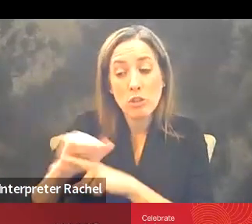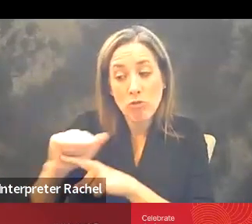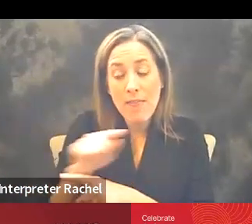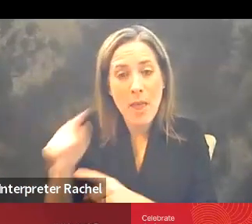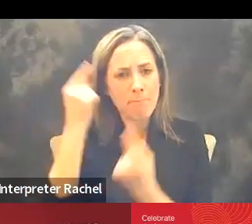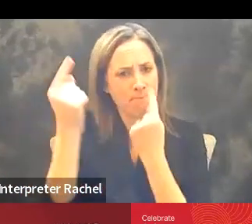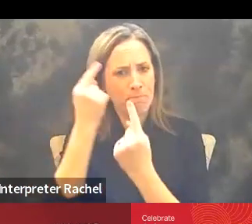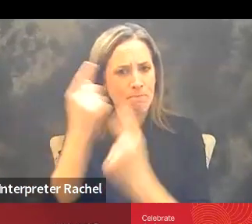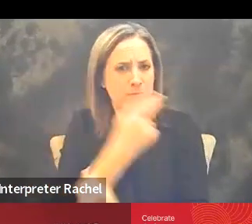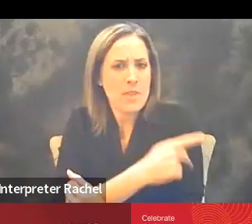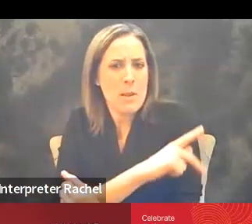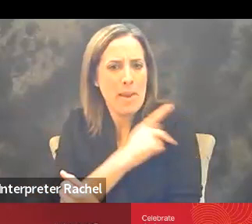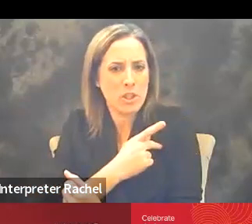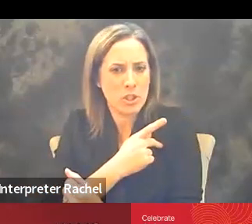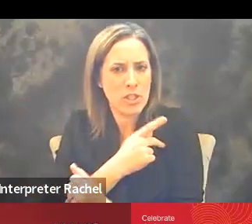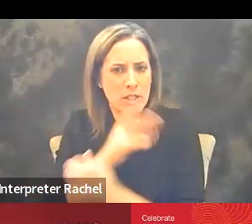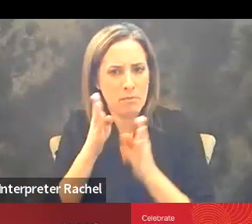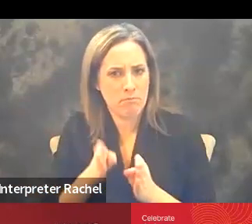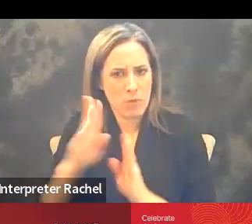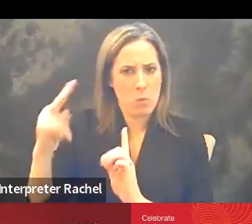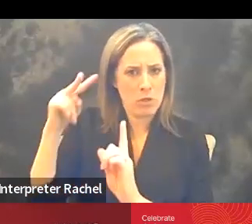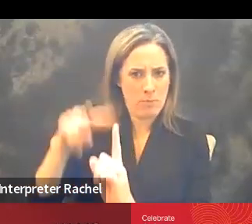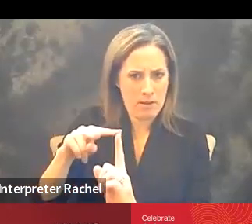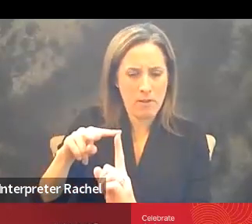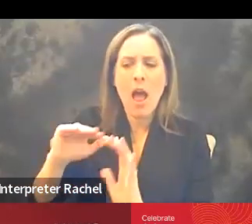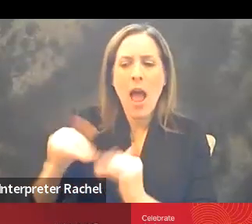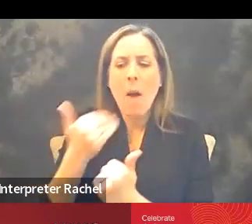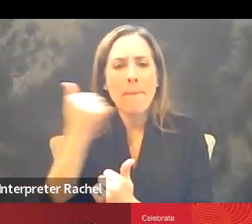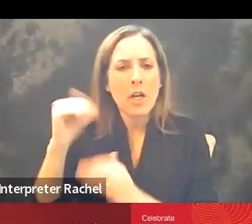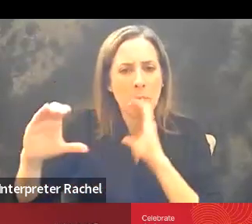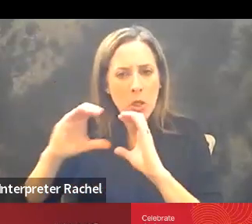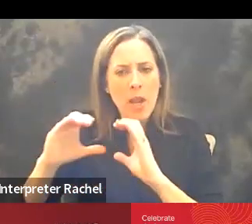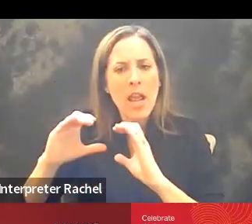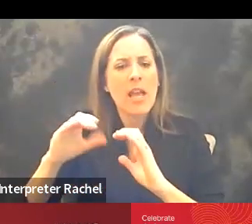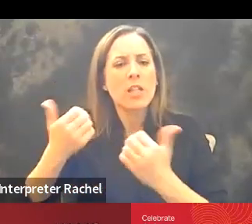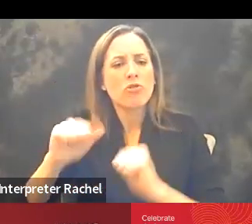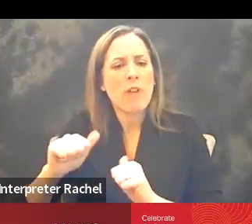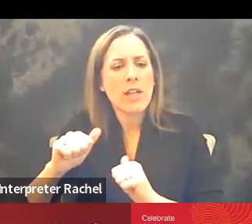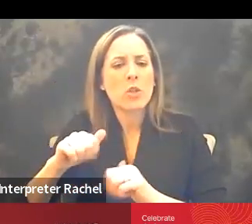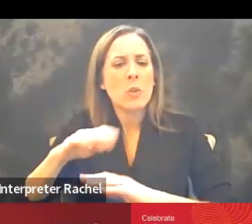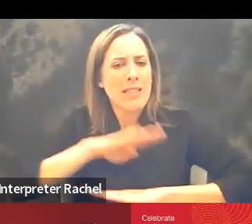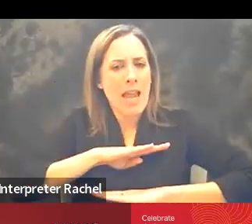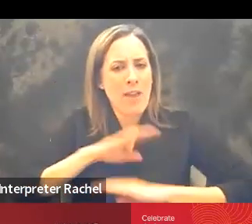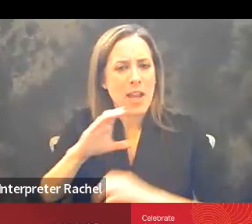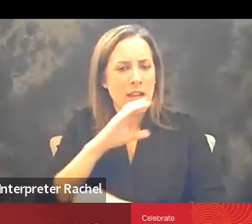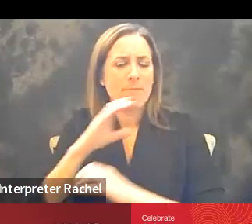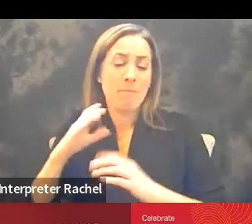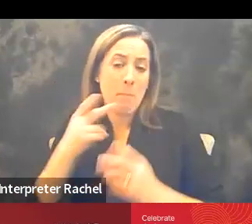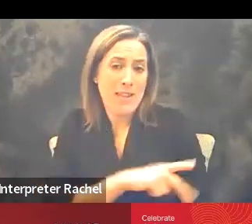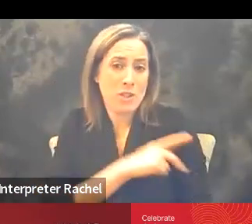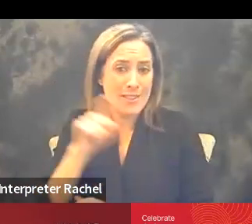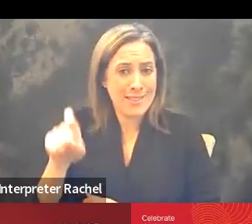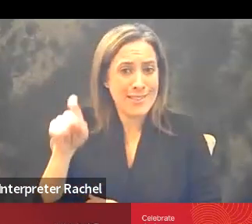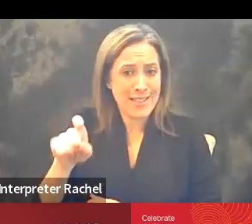consider where patients are coming from and how to better communicate and meet patients where they're at. And on the other side,